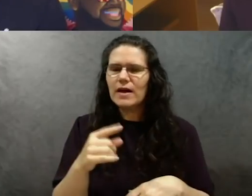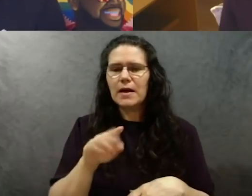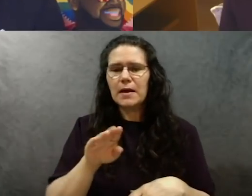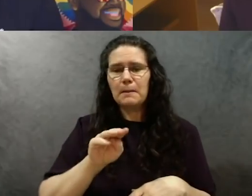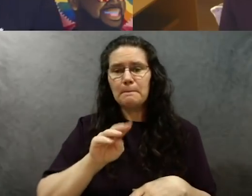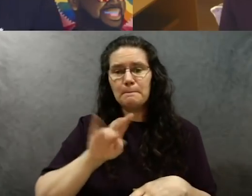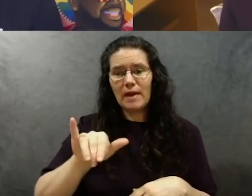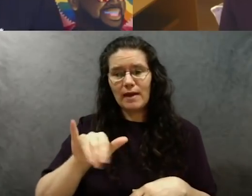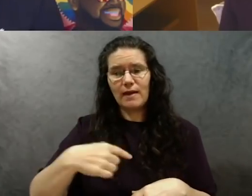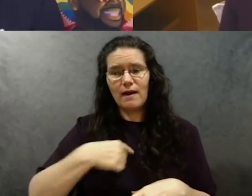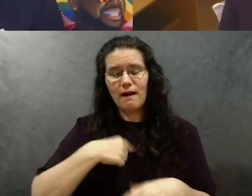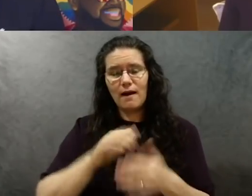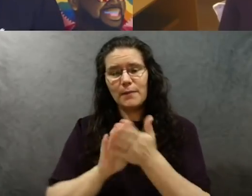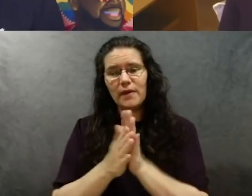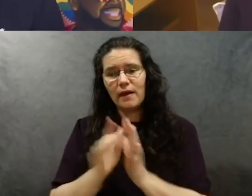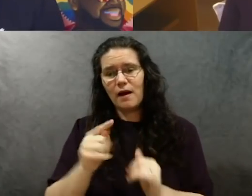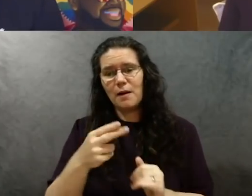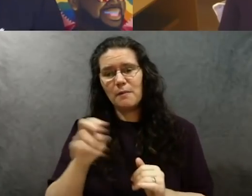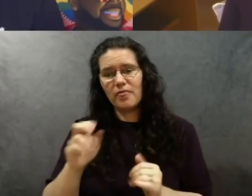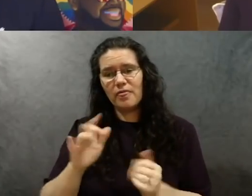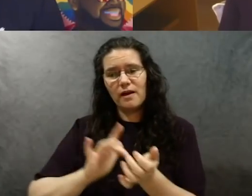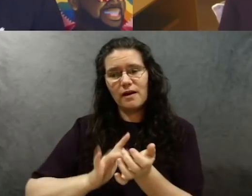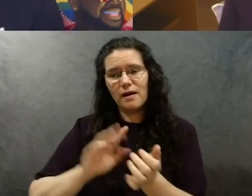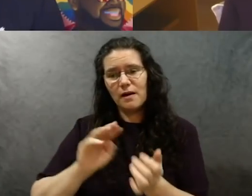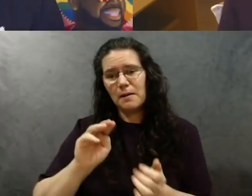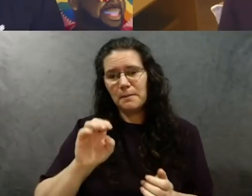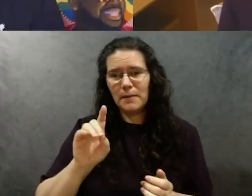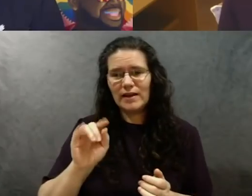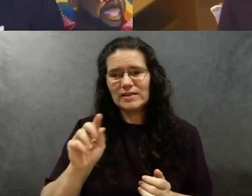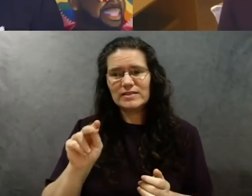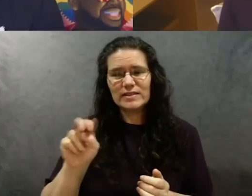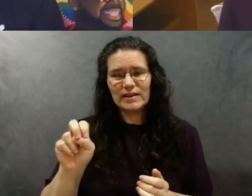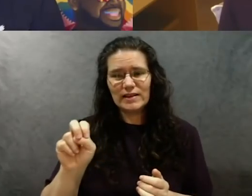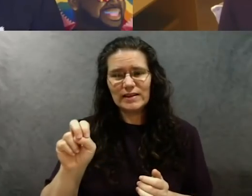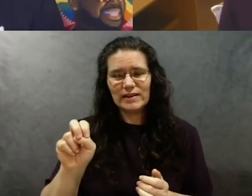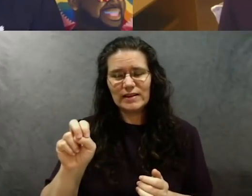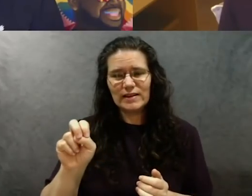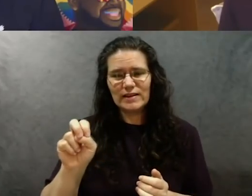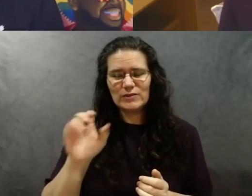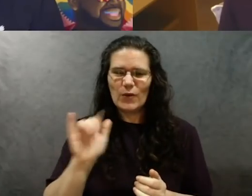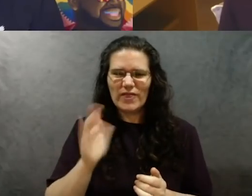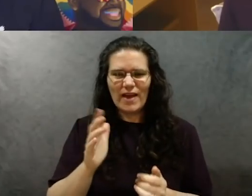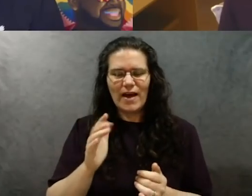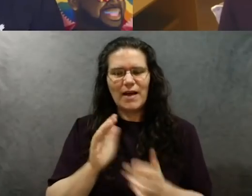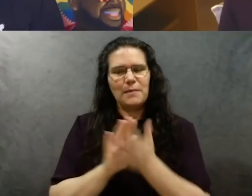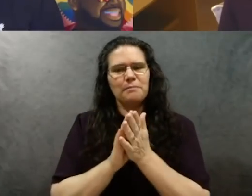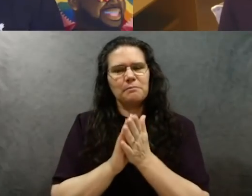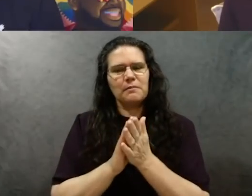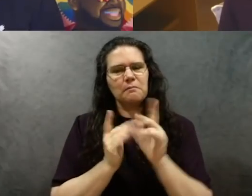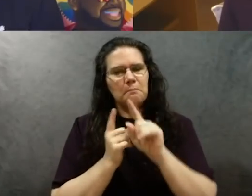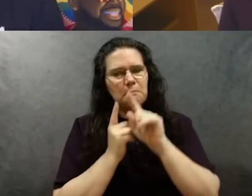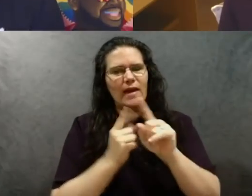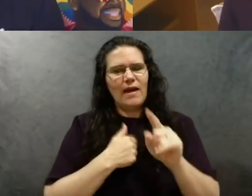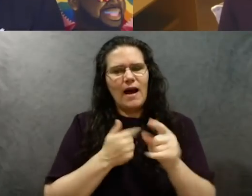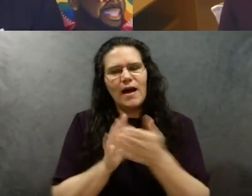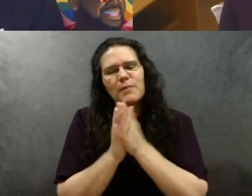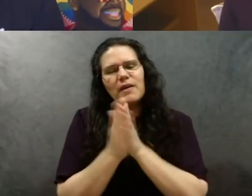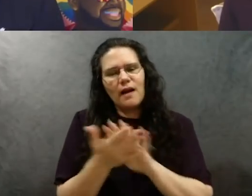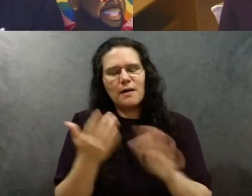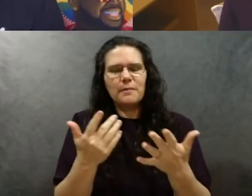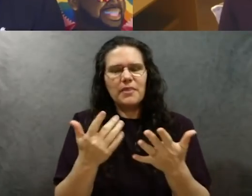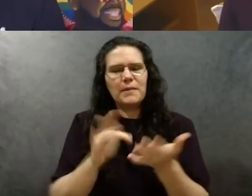medicine. Mm-hmm. You know, may I become the medicine. Our practice actually helps us to become the